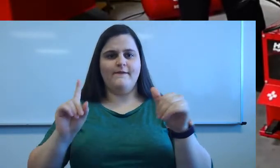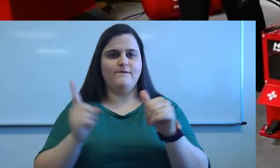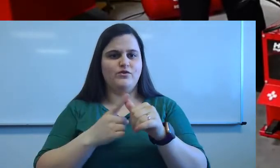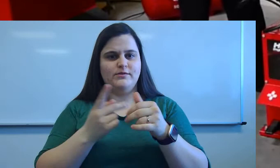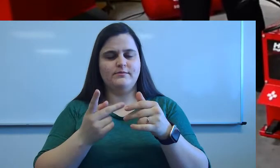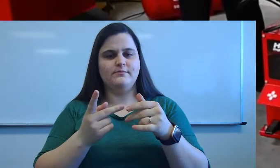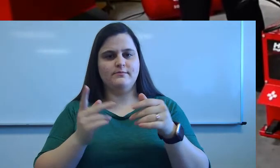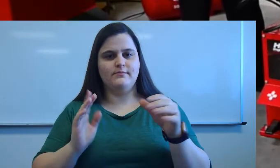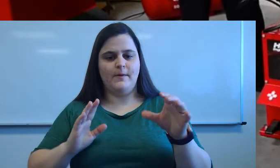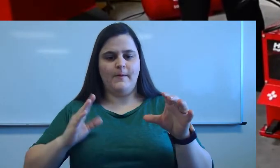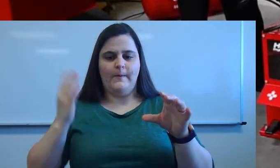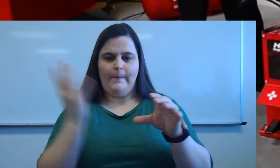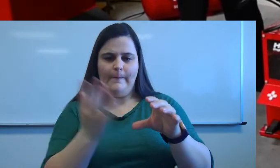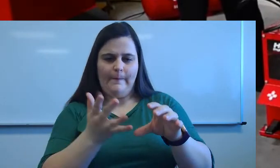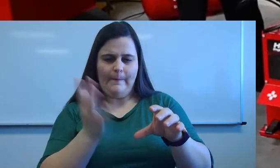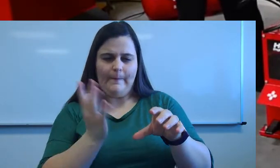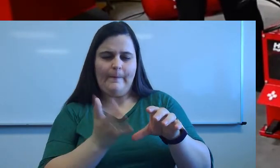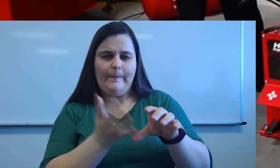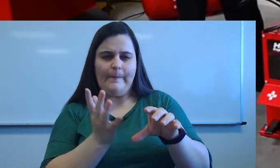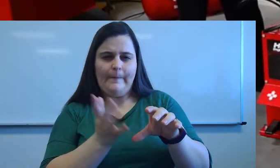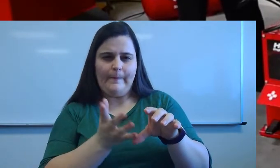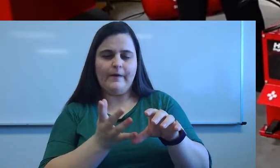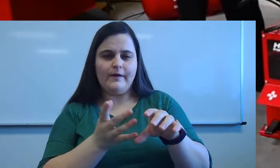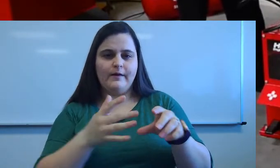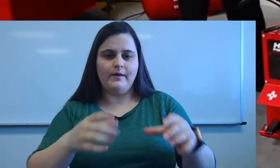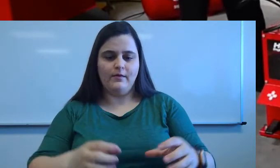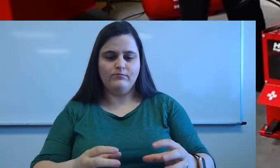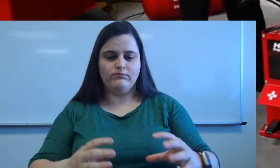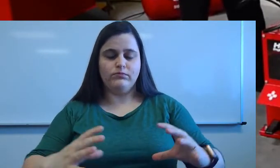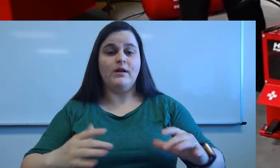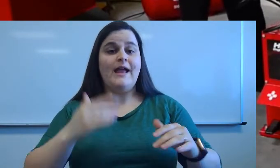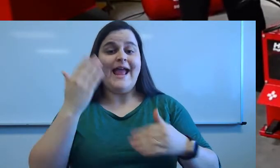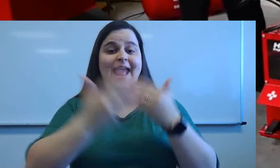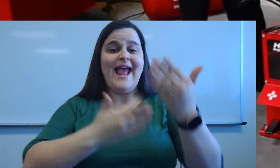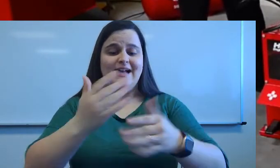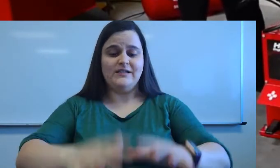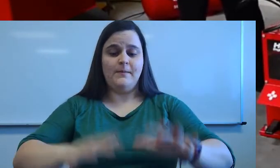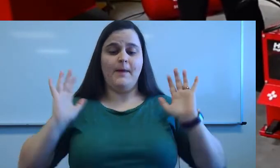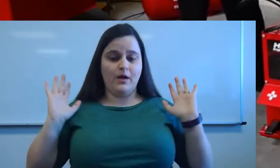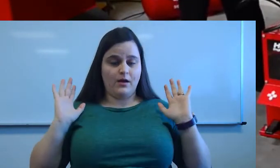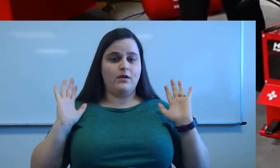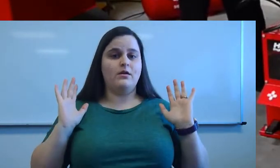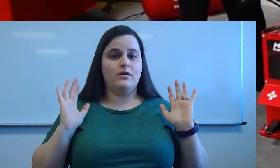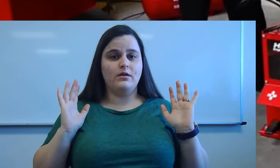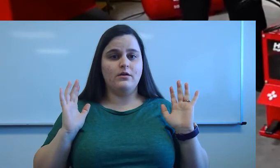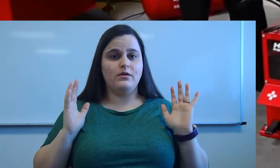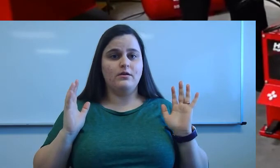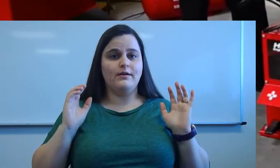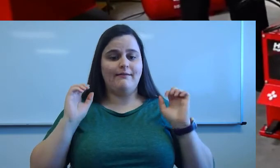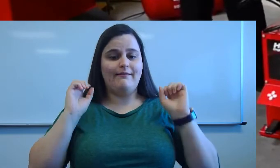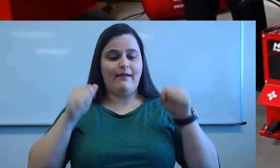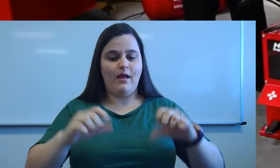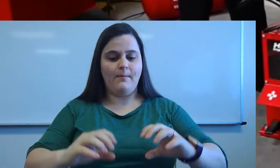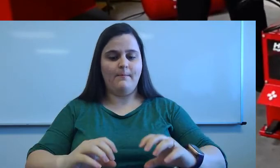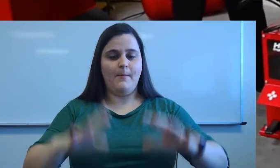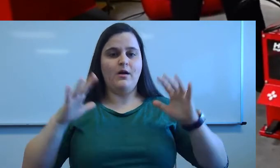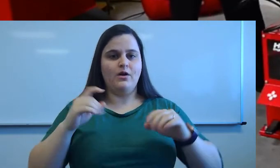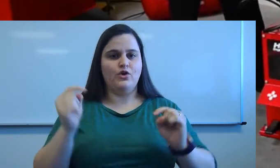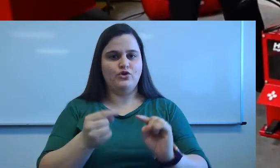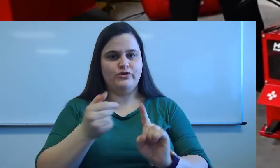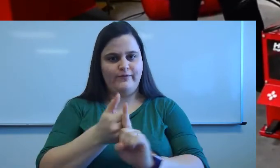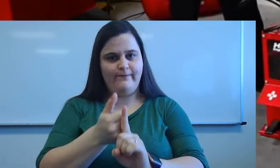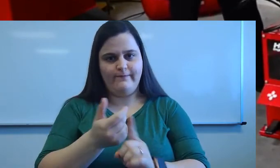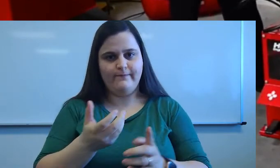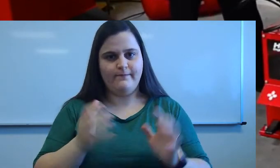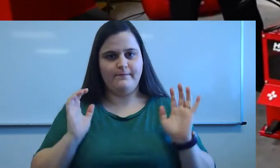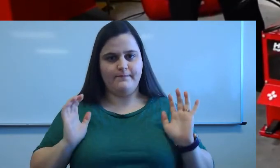the first stage so that air goes in the valve stem and seats our bead. Make sure you keep your hands out of the way of the wheel and the bead. It can